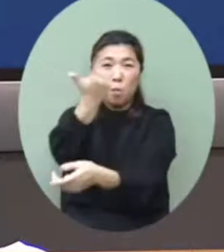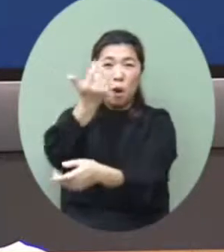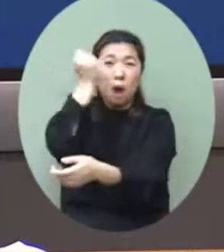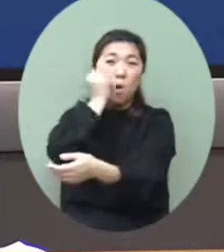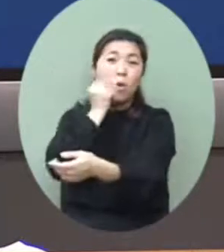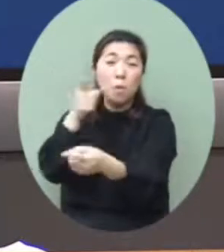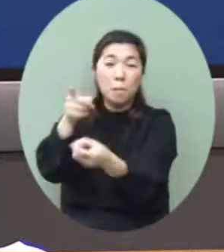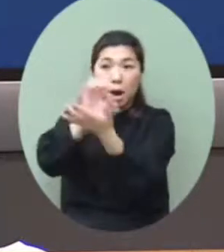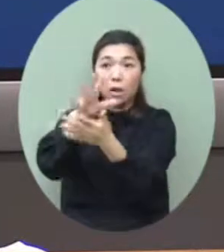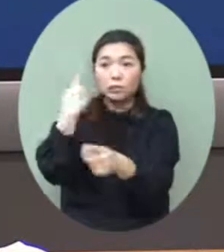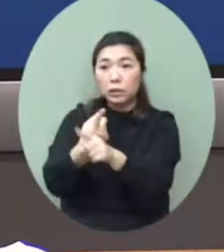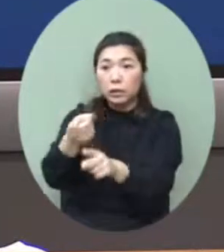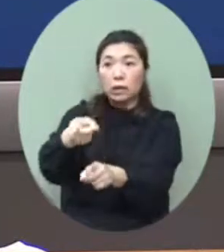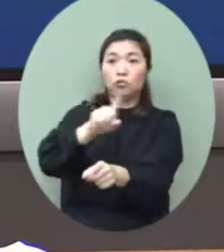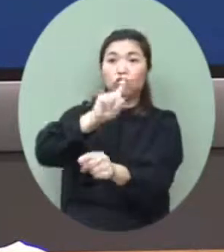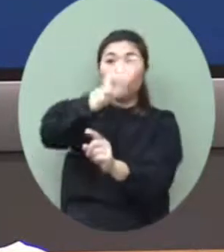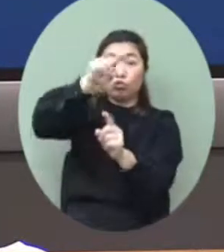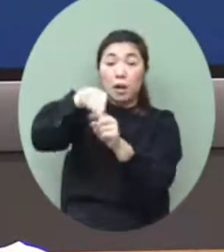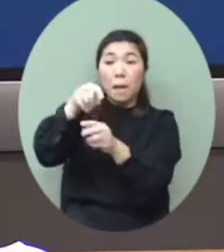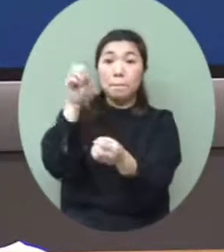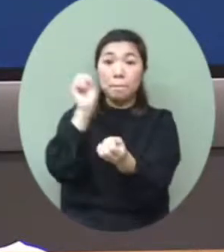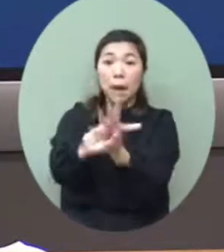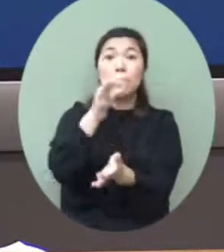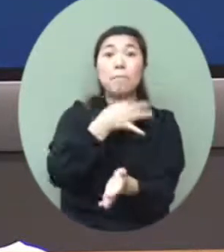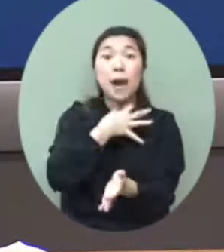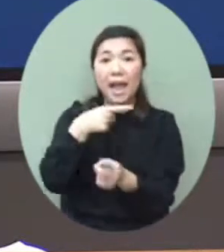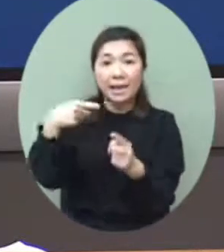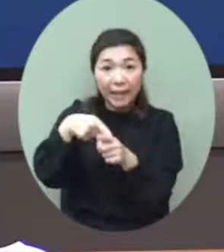for residents, for healthy residents